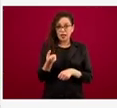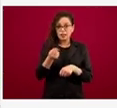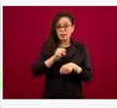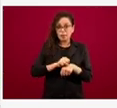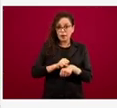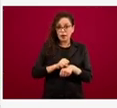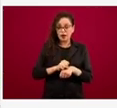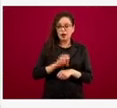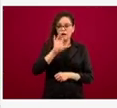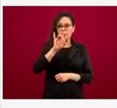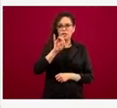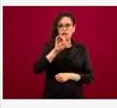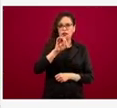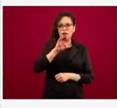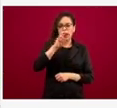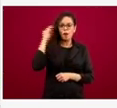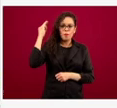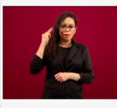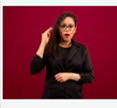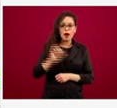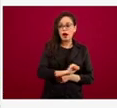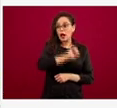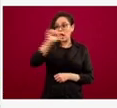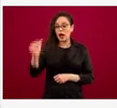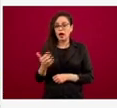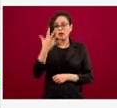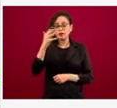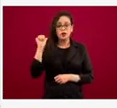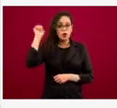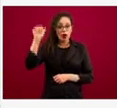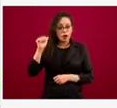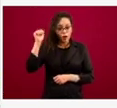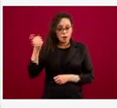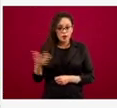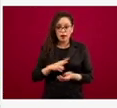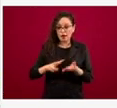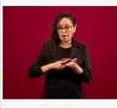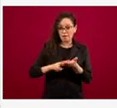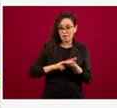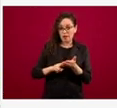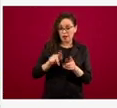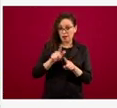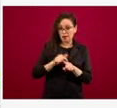transport themselves through the city. This data is from